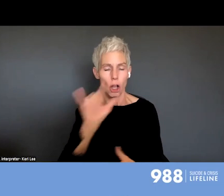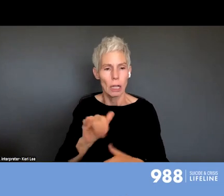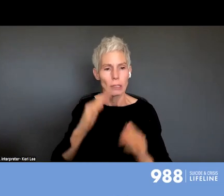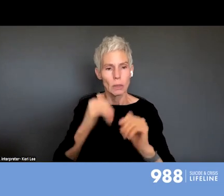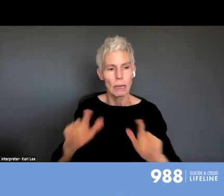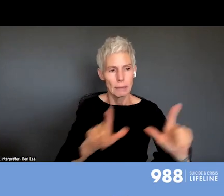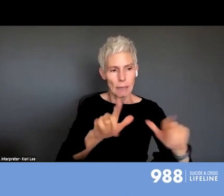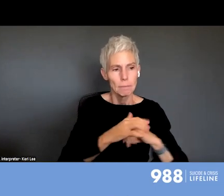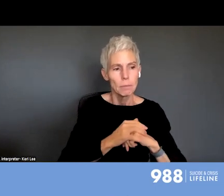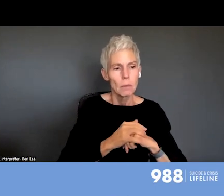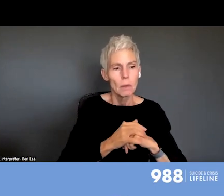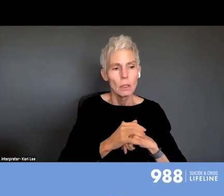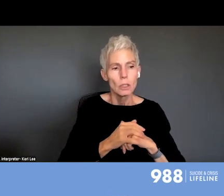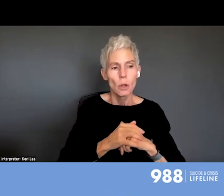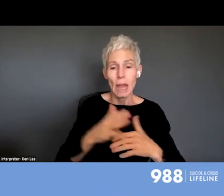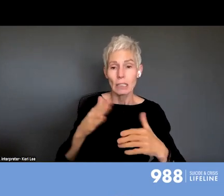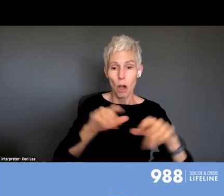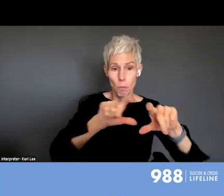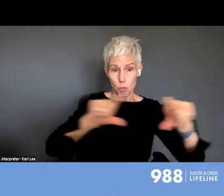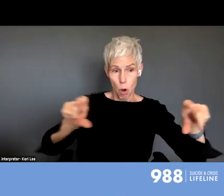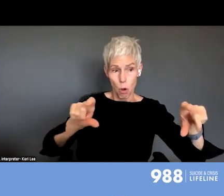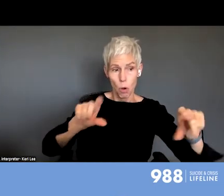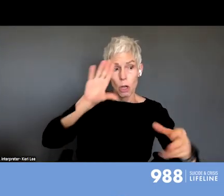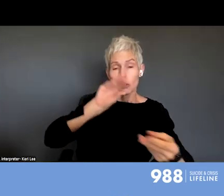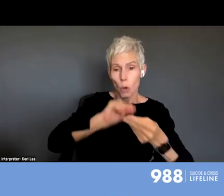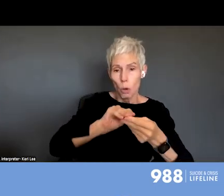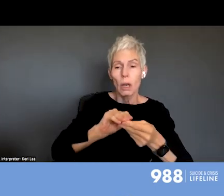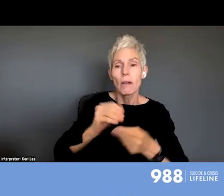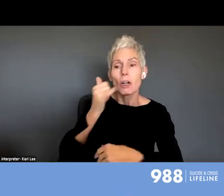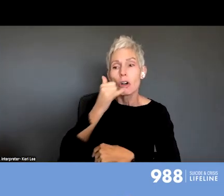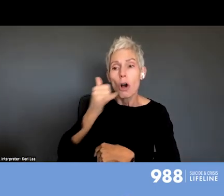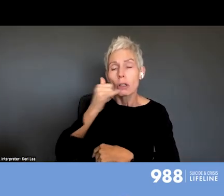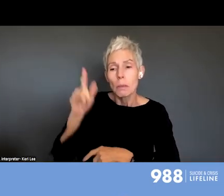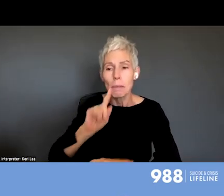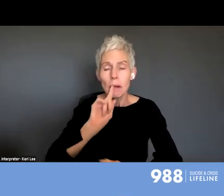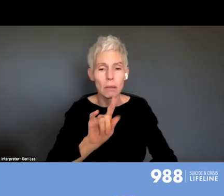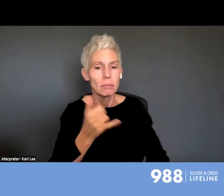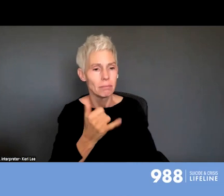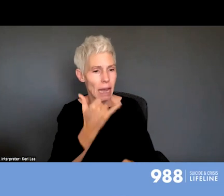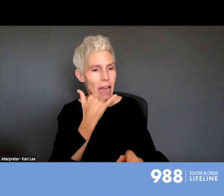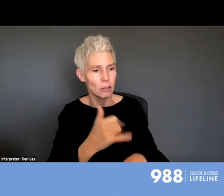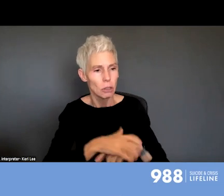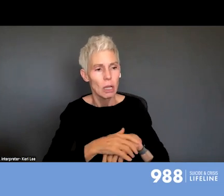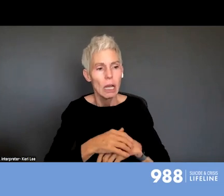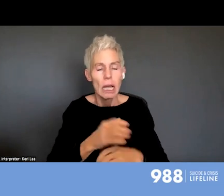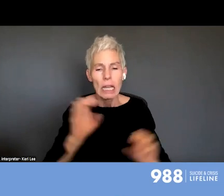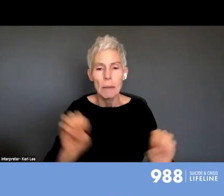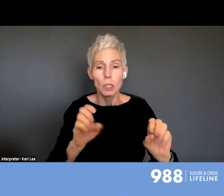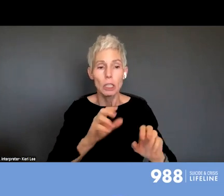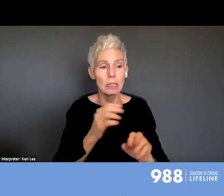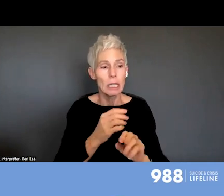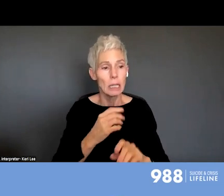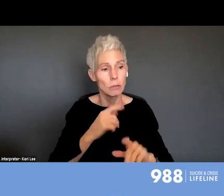So you'll see this top row, it's the total number of lifeline calls answered, the total number of emergency rescues, and then the percentage based